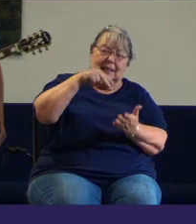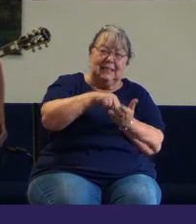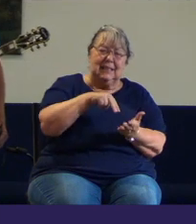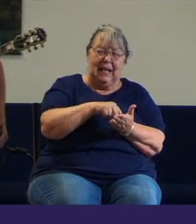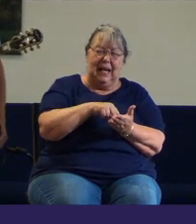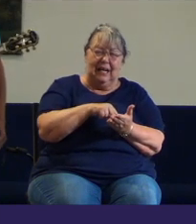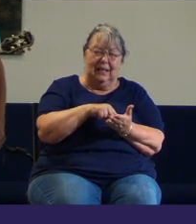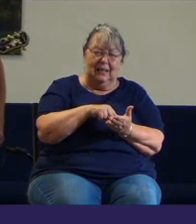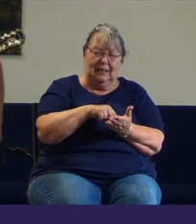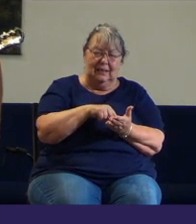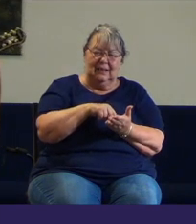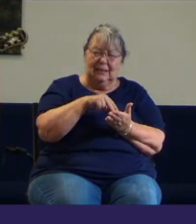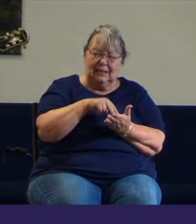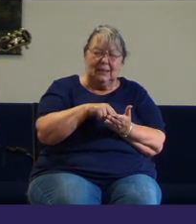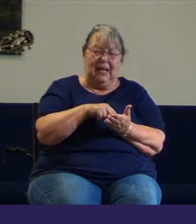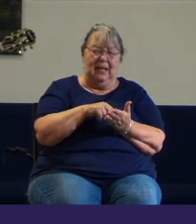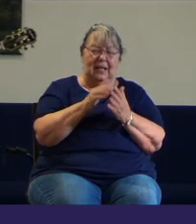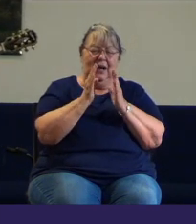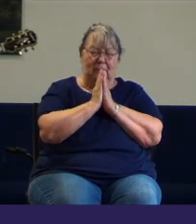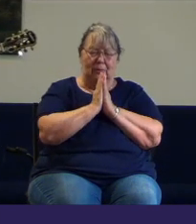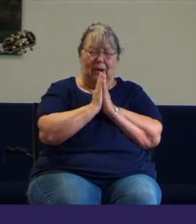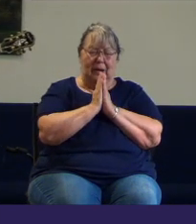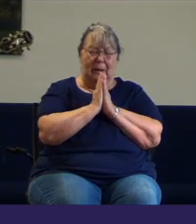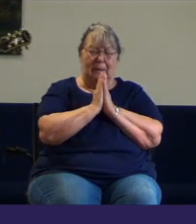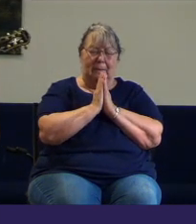Would you do that?